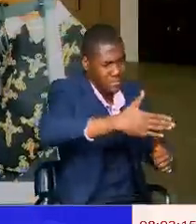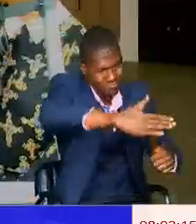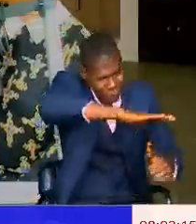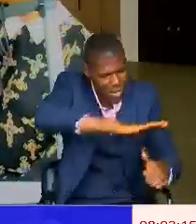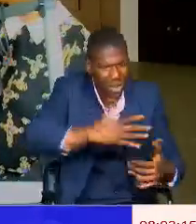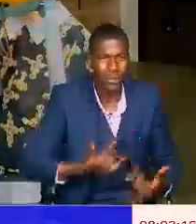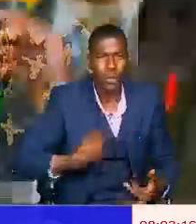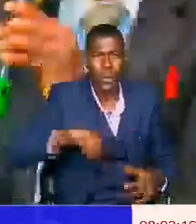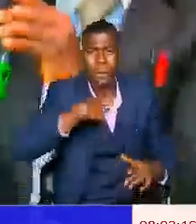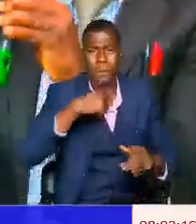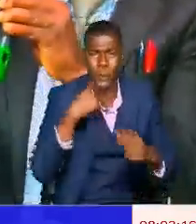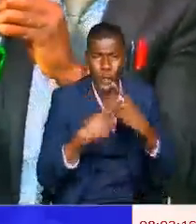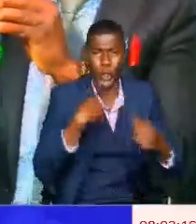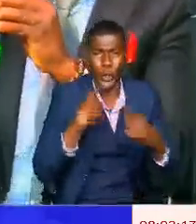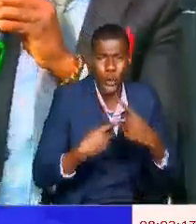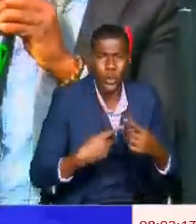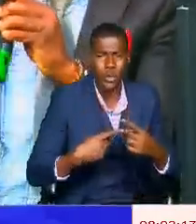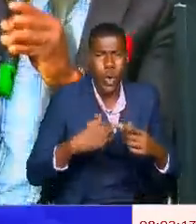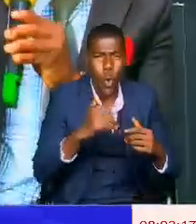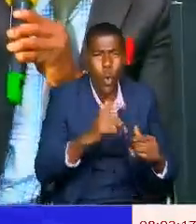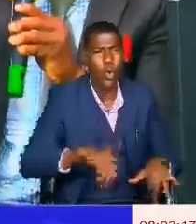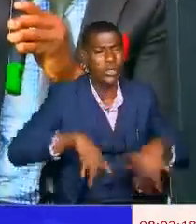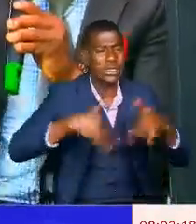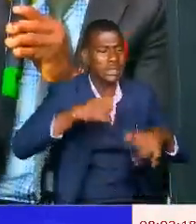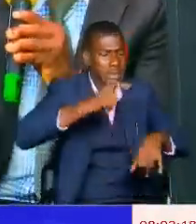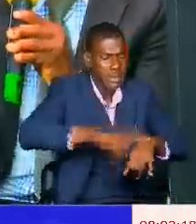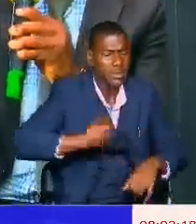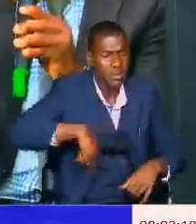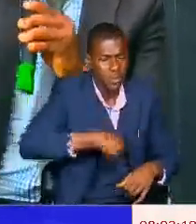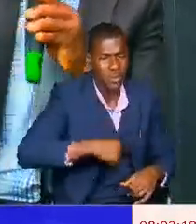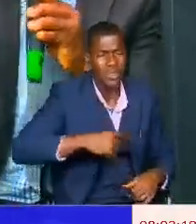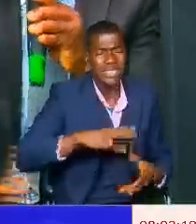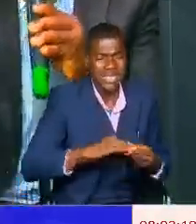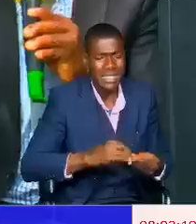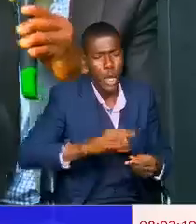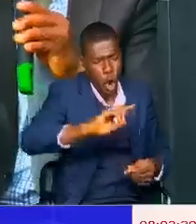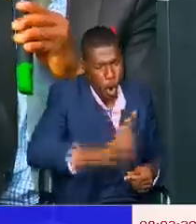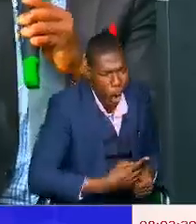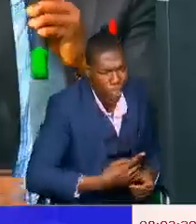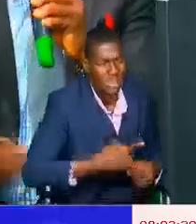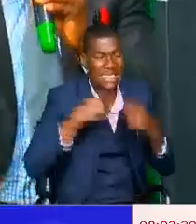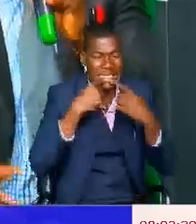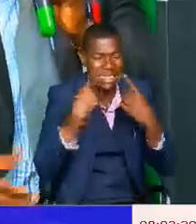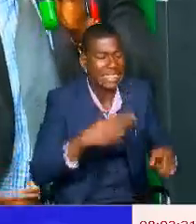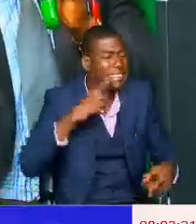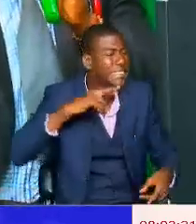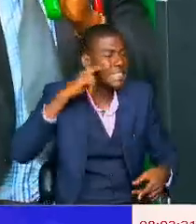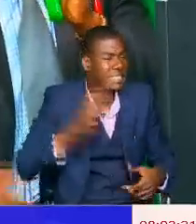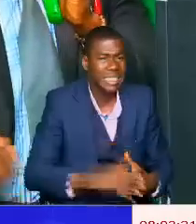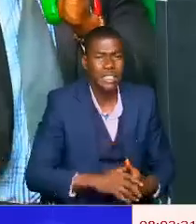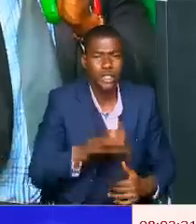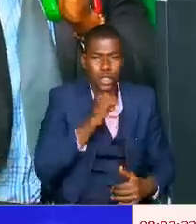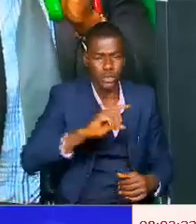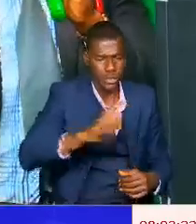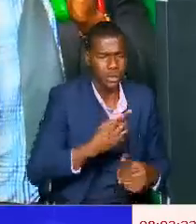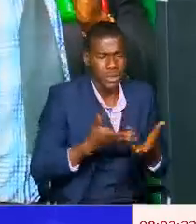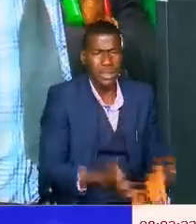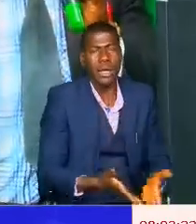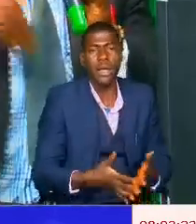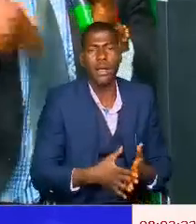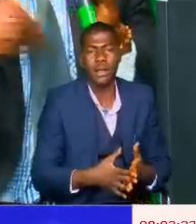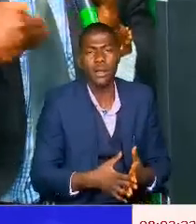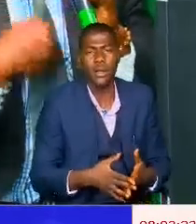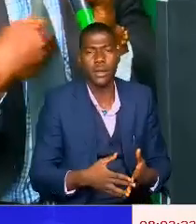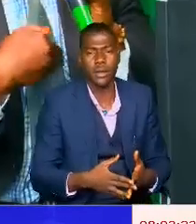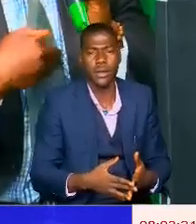cover. Talk this thing, which we report when we talk, say, come tell Nigerians, no, become here. When they talk come here, some of them the thing say me say just